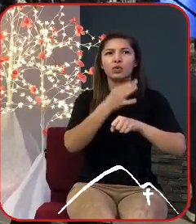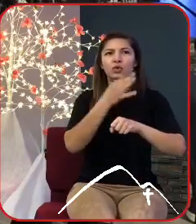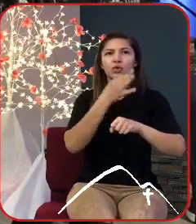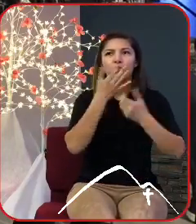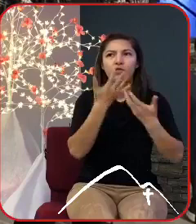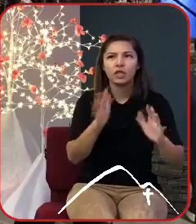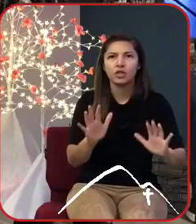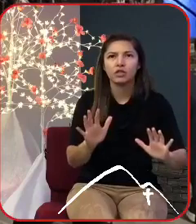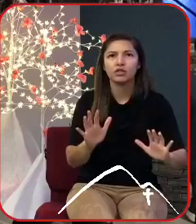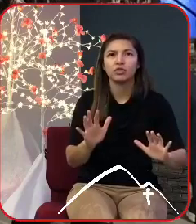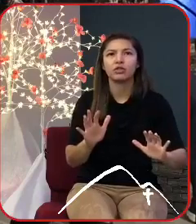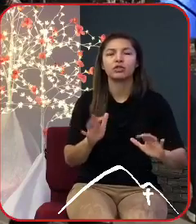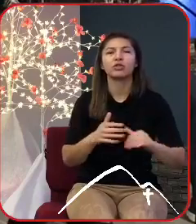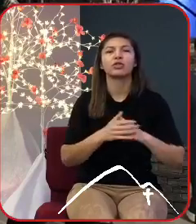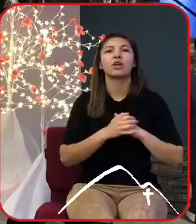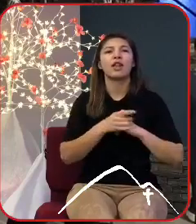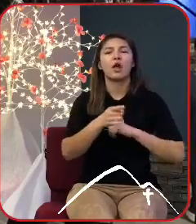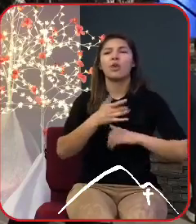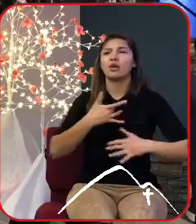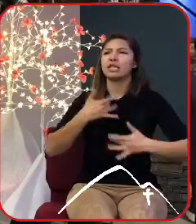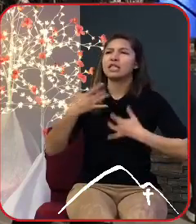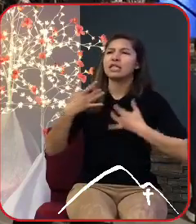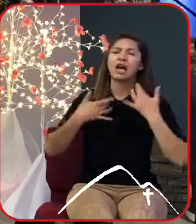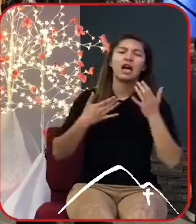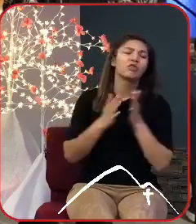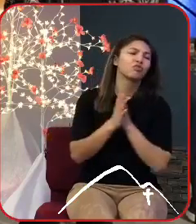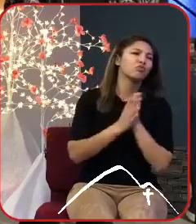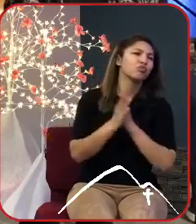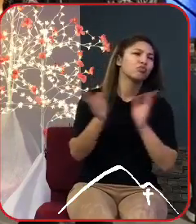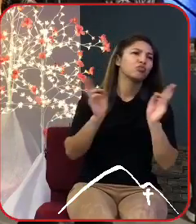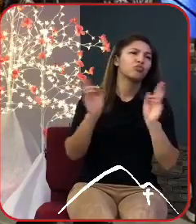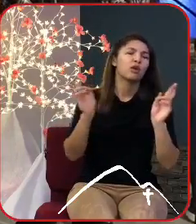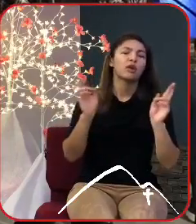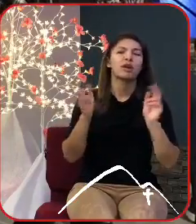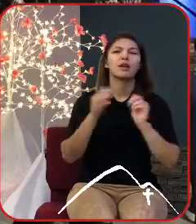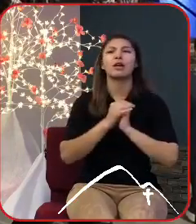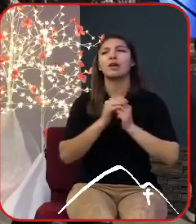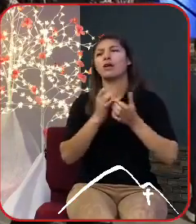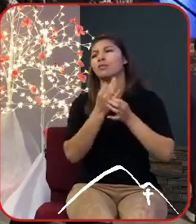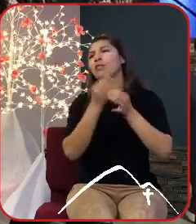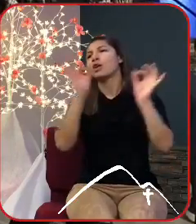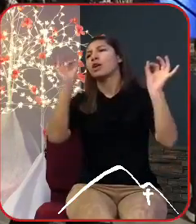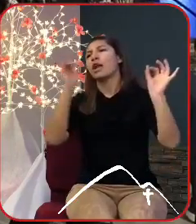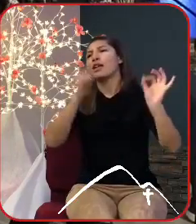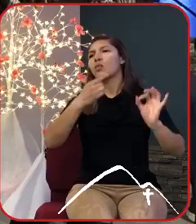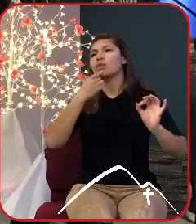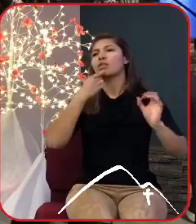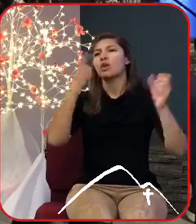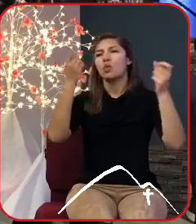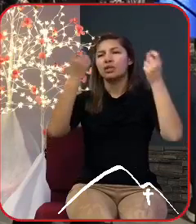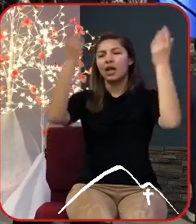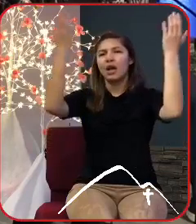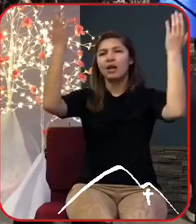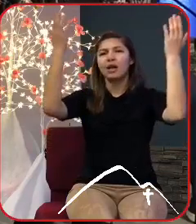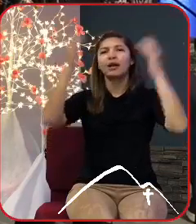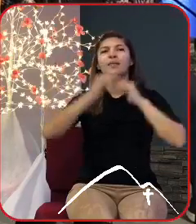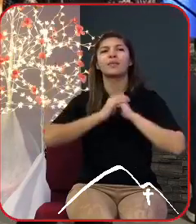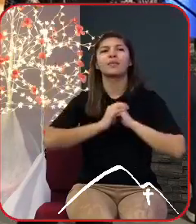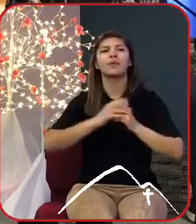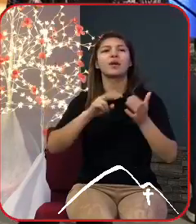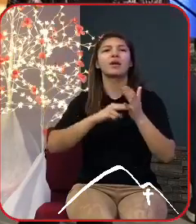week. And they were so excited. And they were saying, Hosanna, which means save